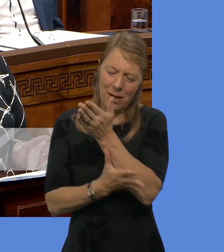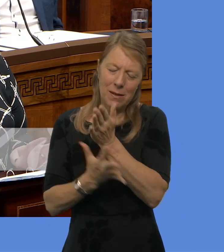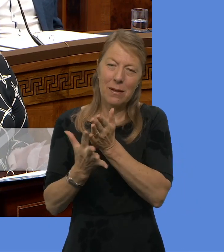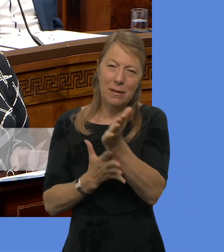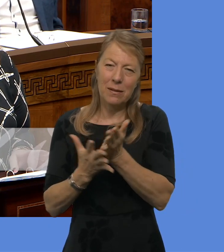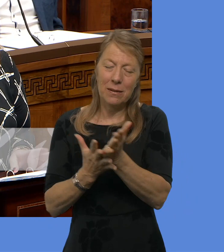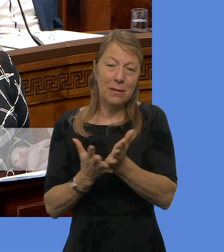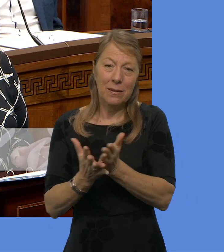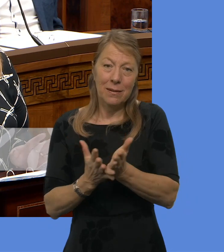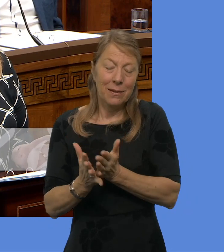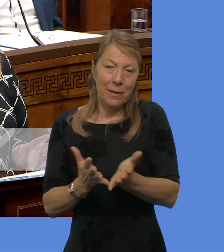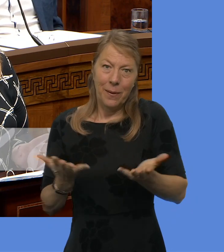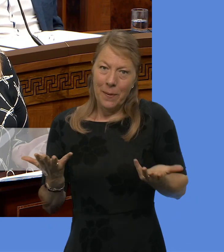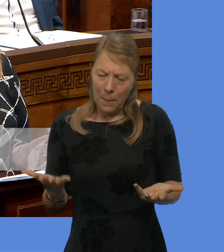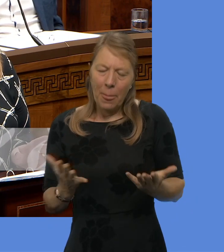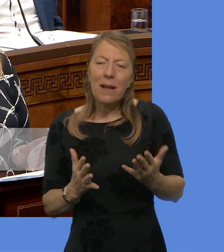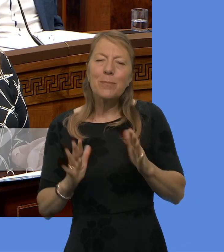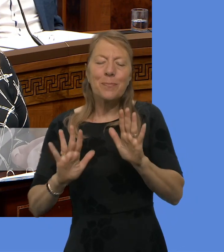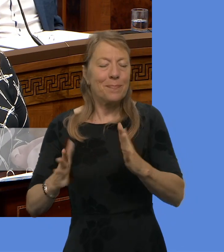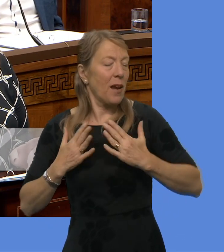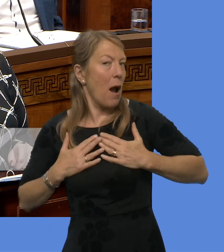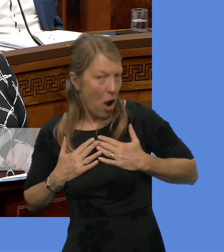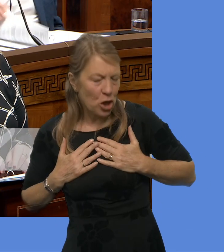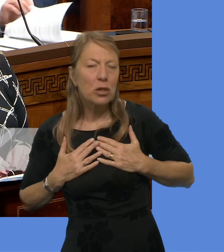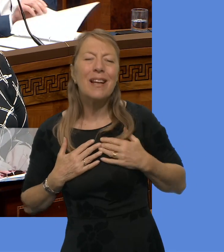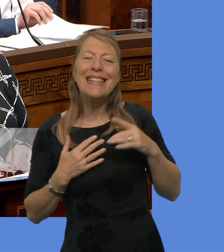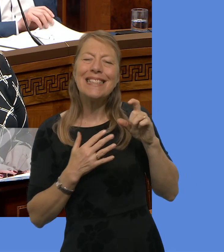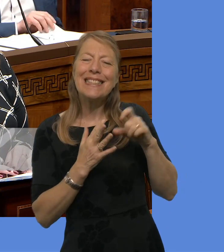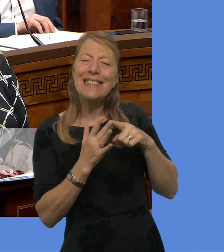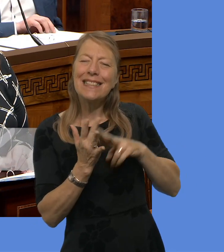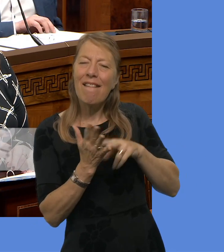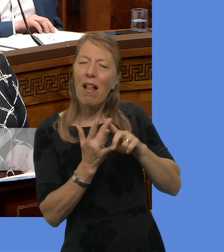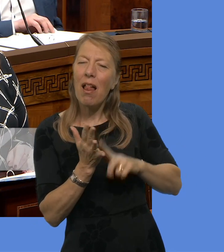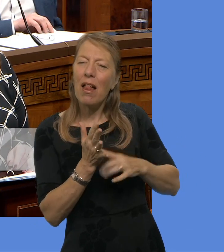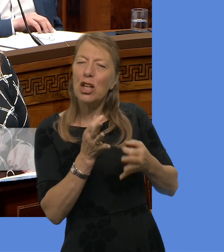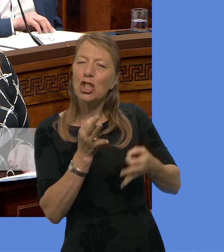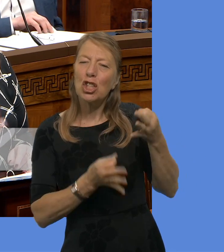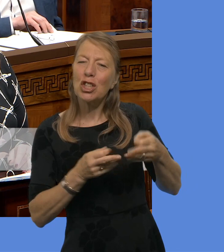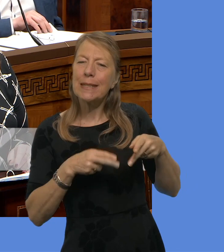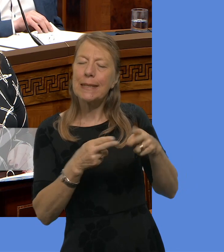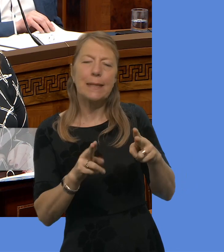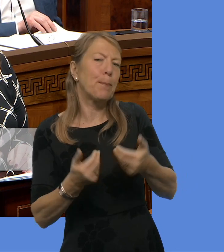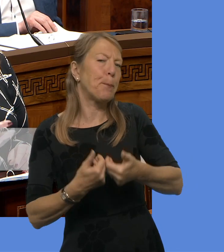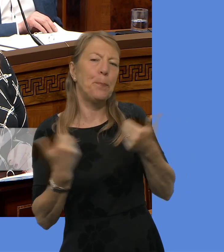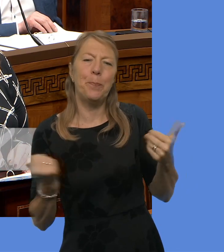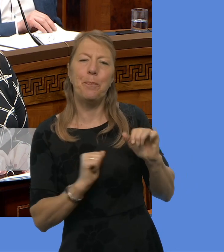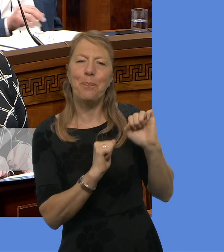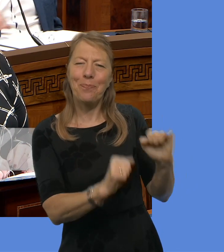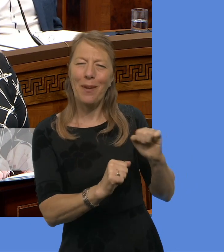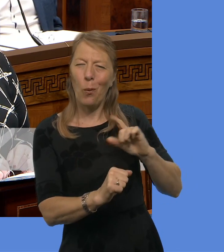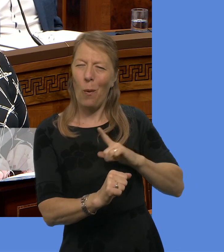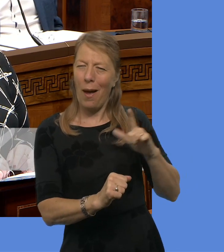with which things progress through the civil justice system because of the complexities of that system and the fact that that is driven largely by complainants and their